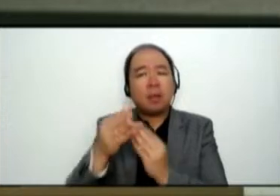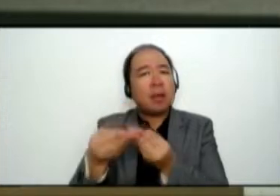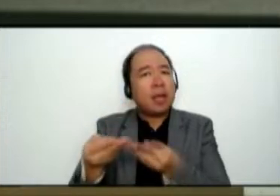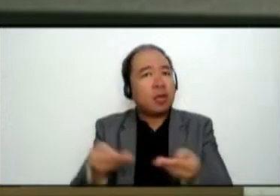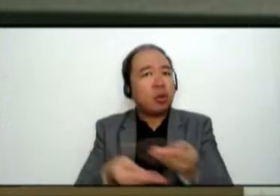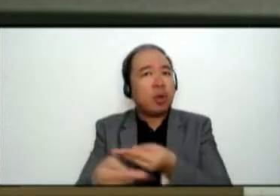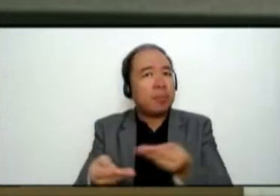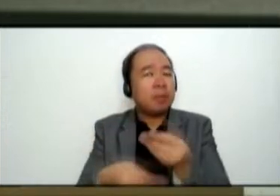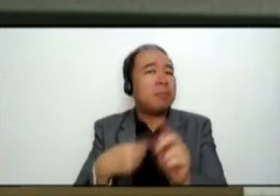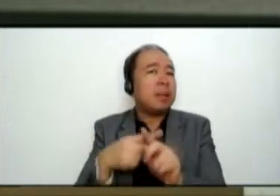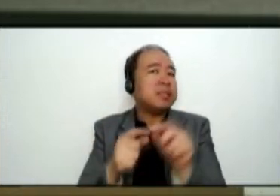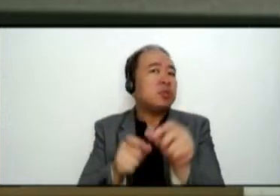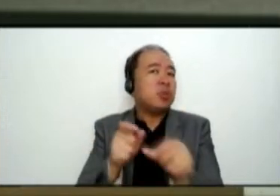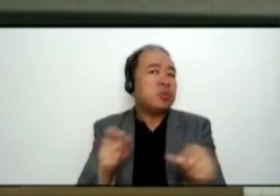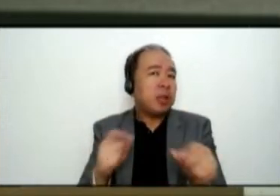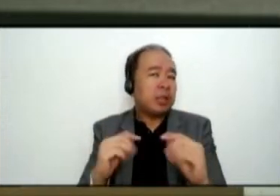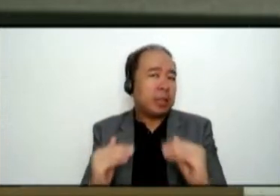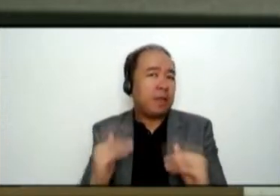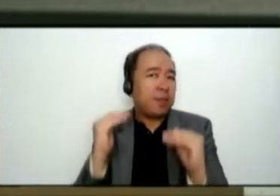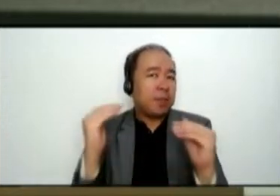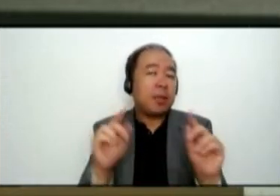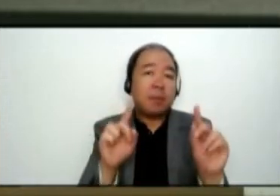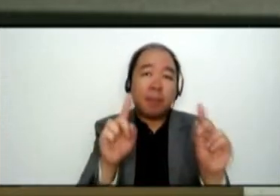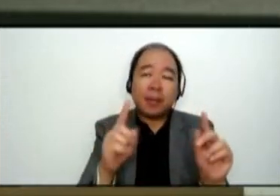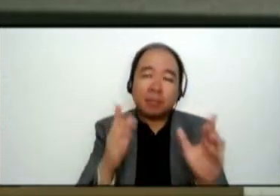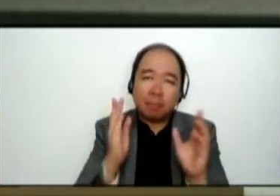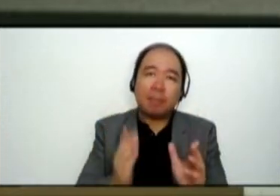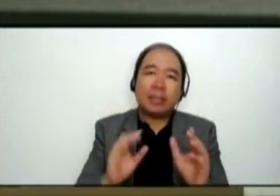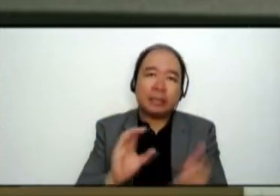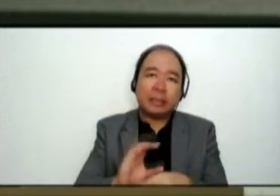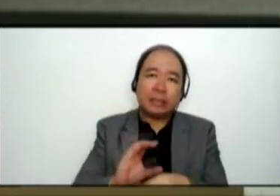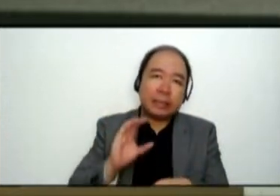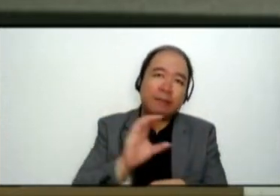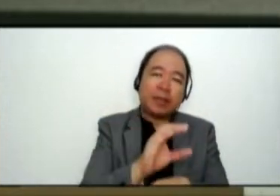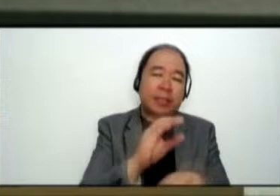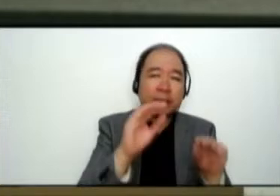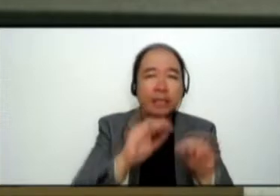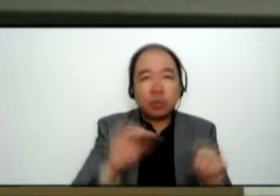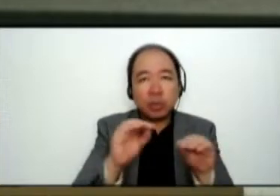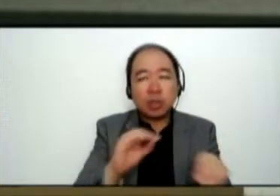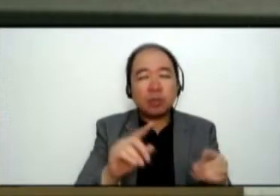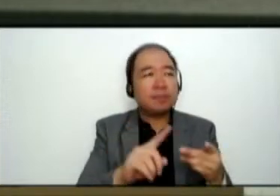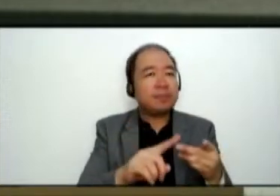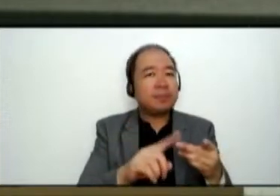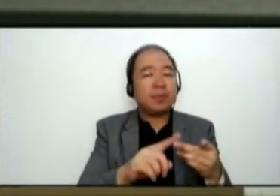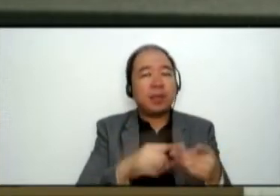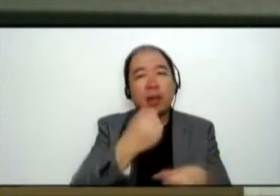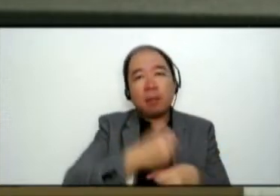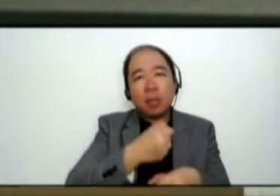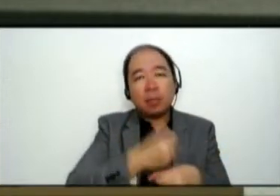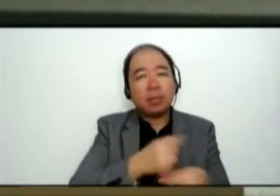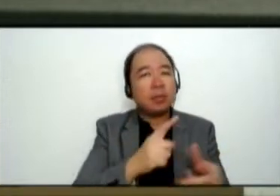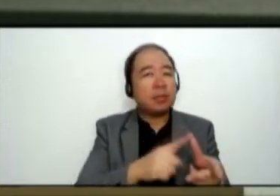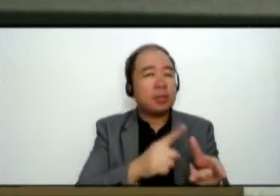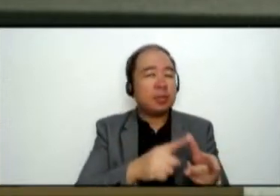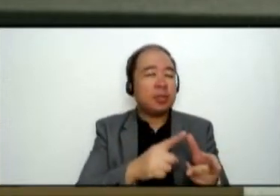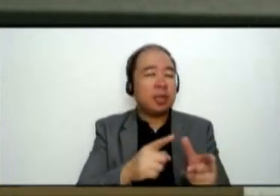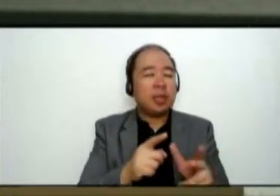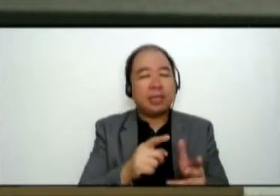this potential requires investment in education, employment, and sexual and reproductive health